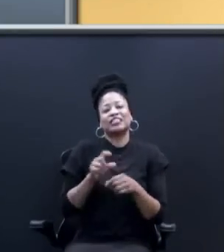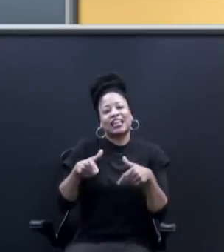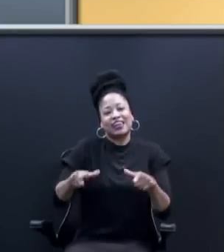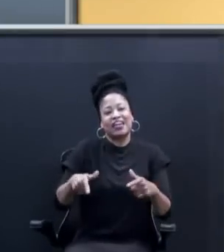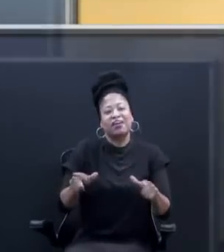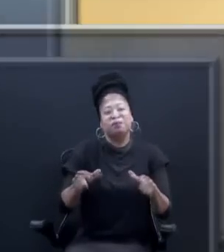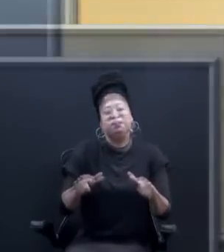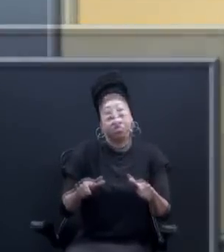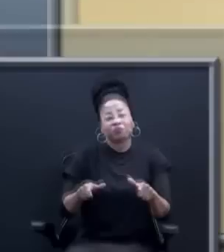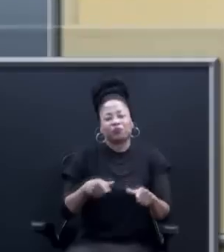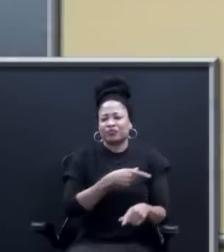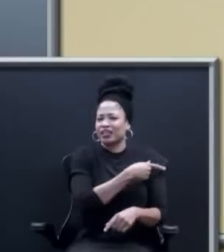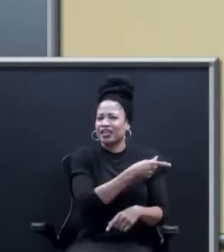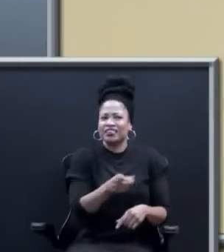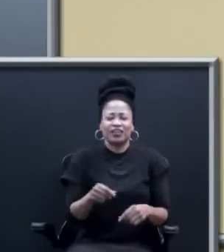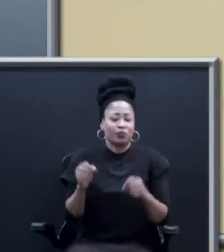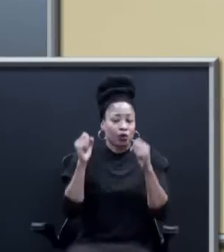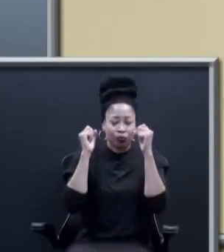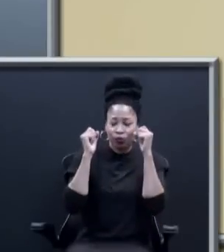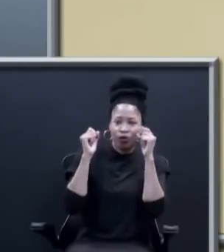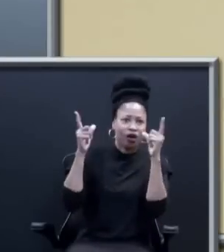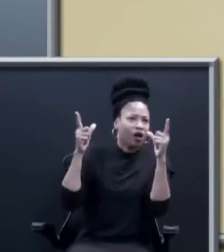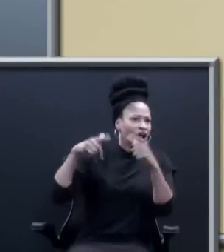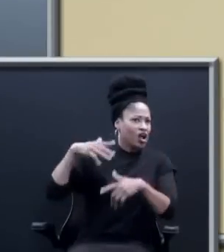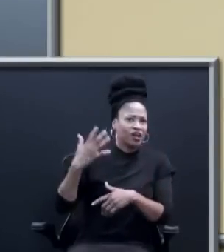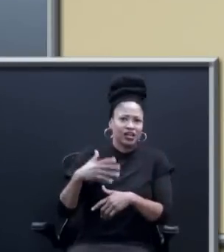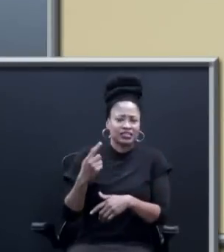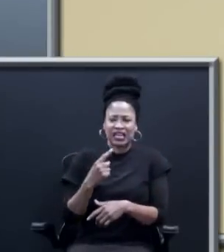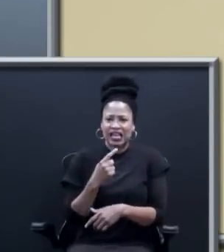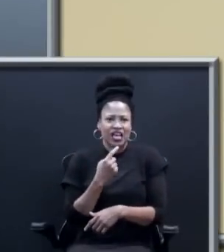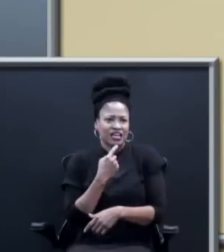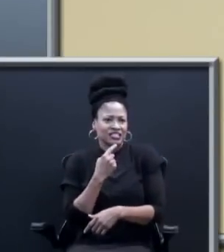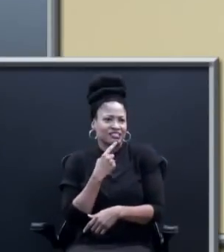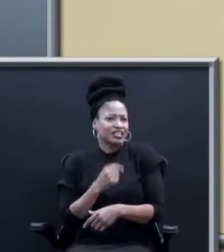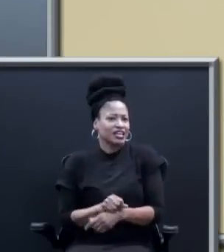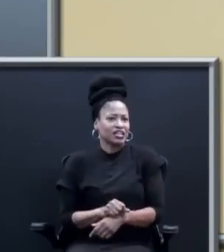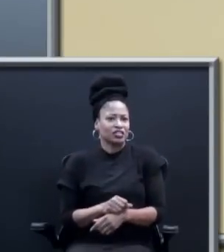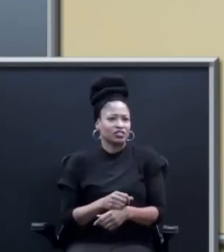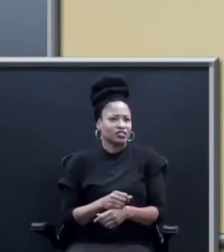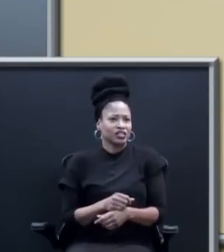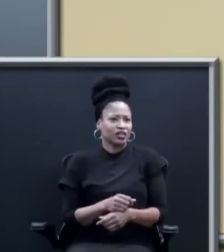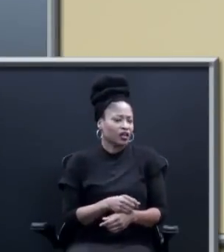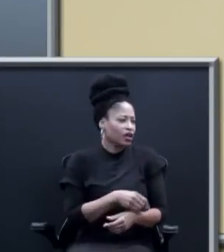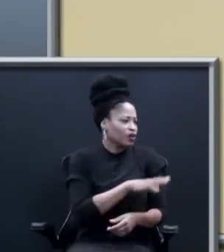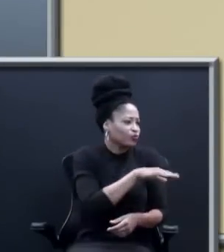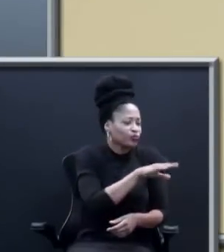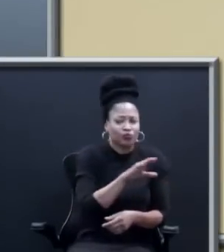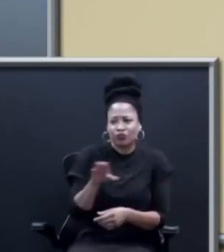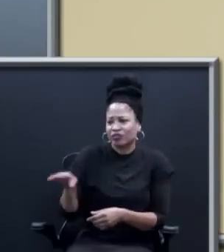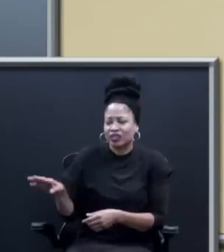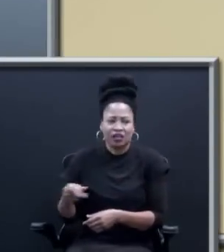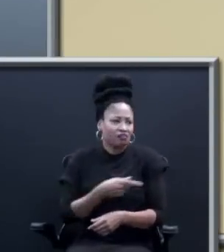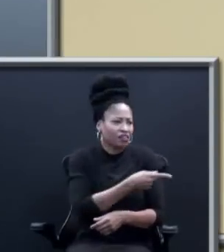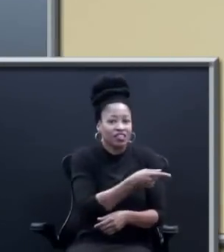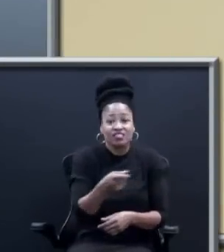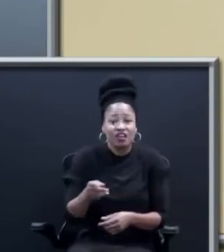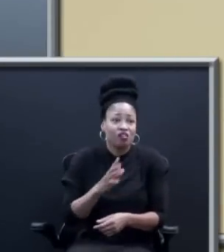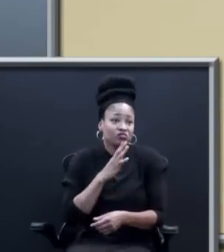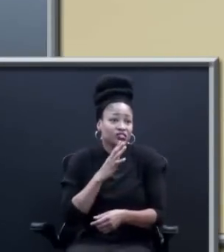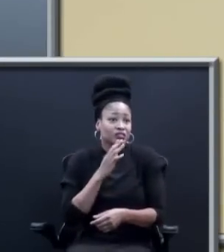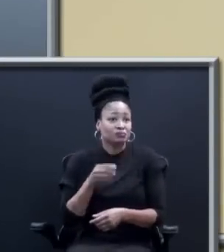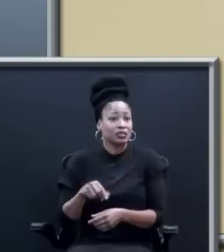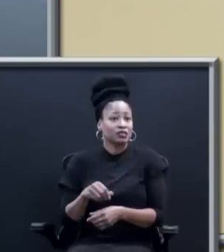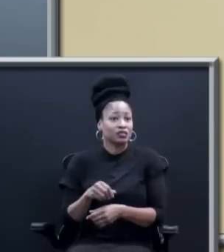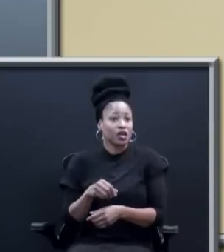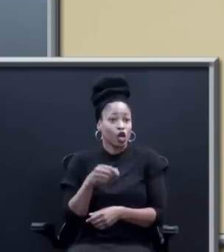all amazed and marveled. Go ahead. Saying one to another, behold, are not all these which speak Galileans? Are not all these which speak